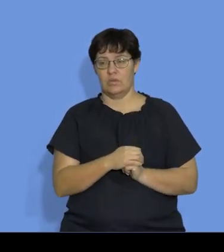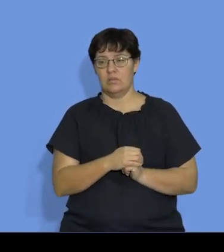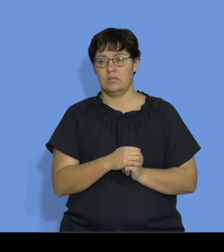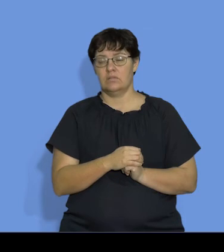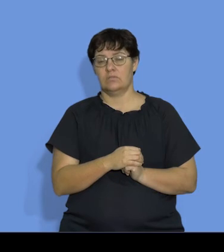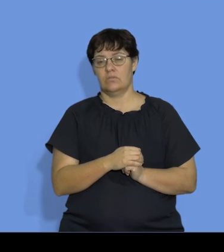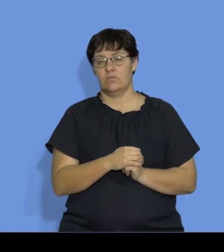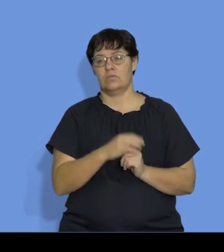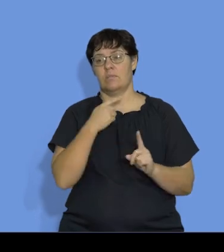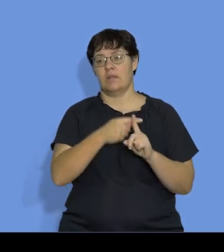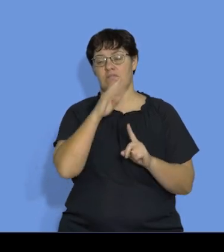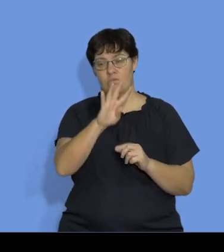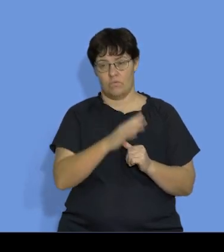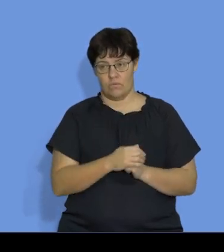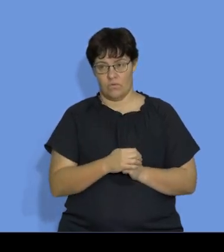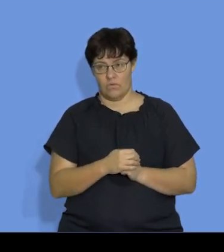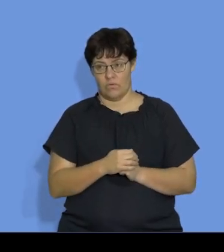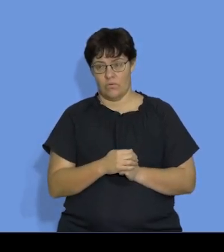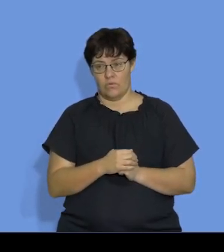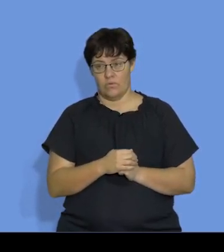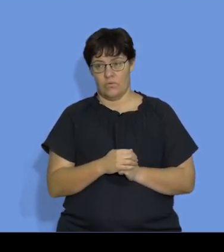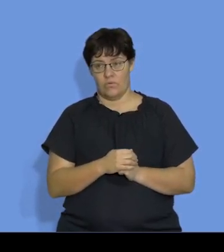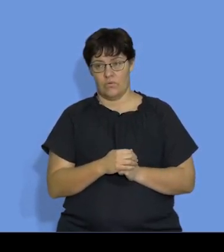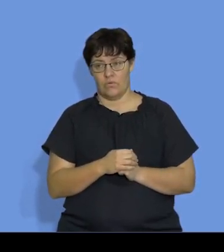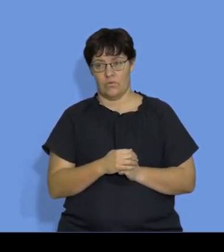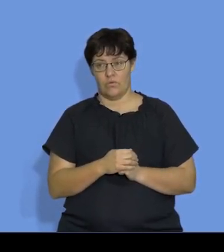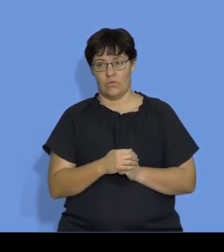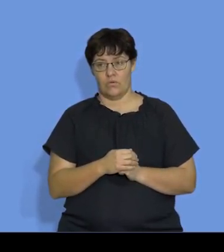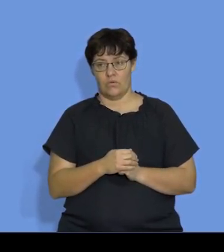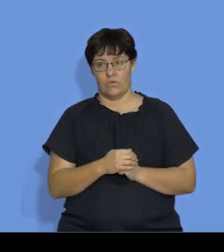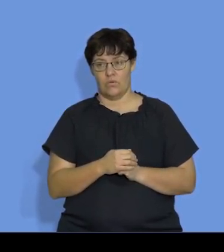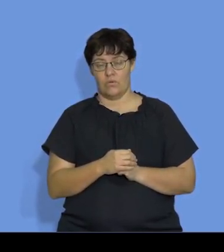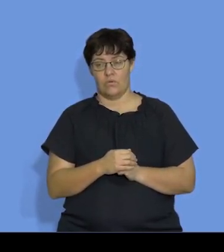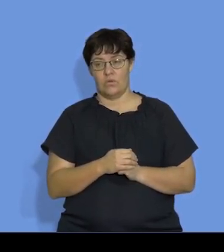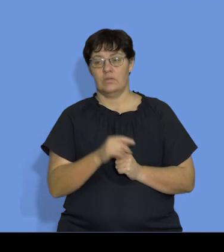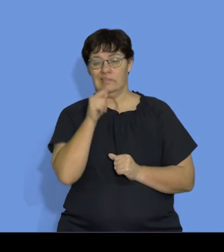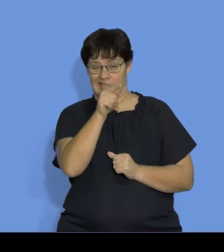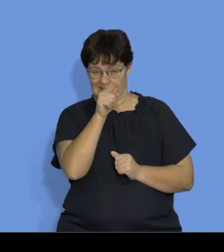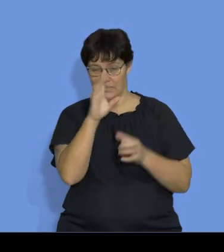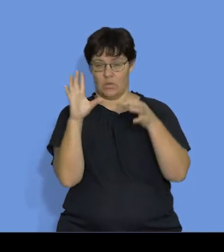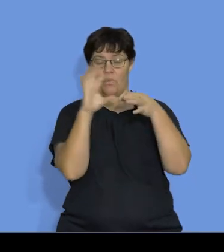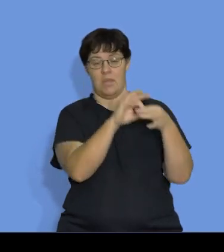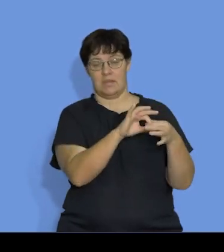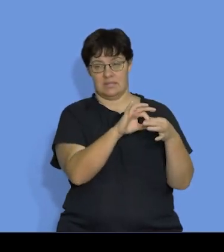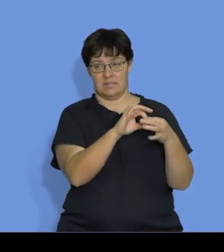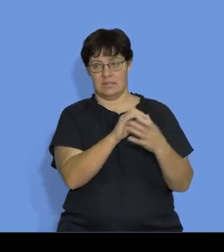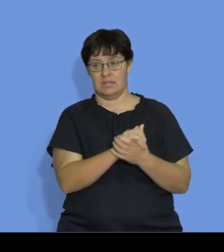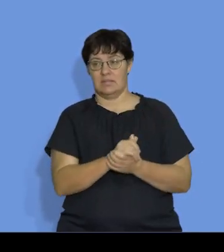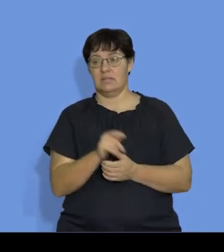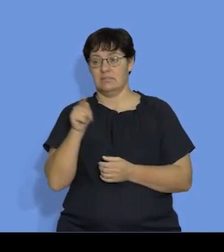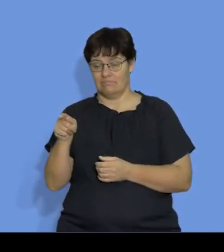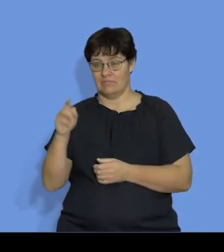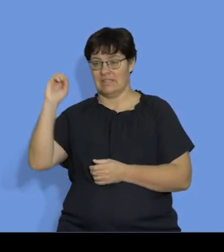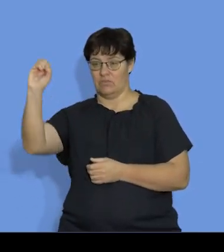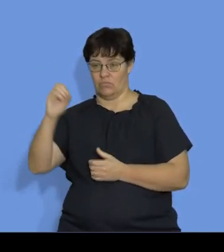4. If we can determine that it's plus 4 in this combined state, and then here it's 0,